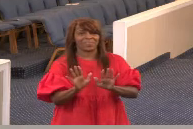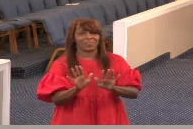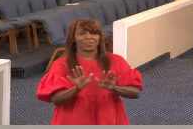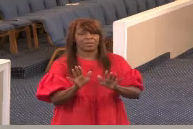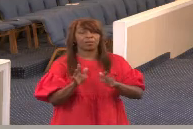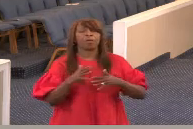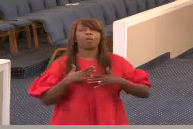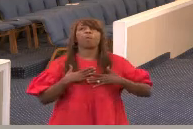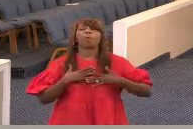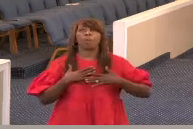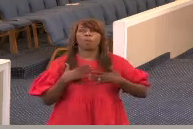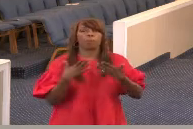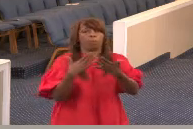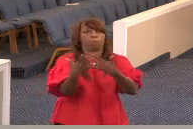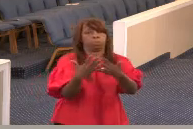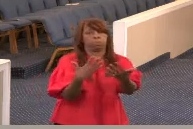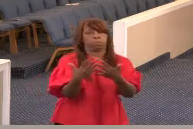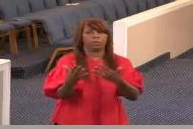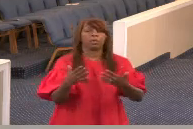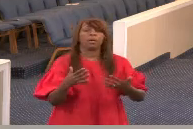I sense it. Nevertheless,